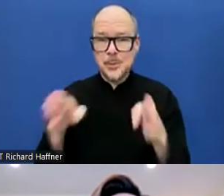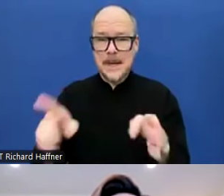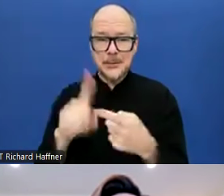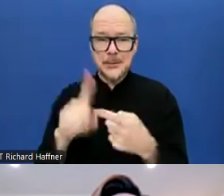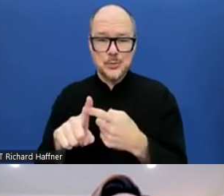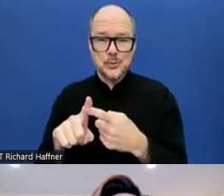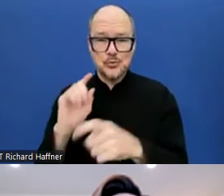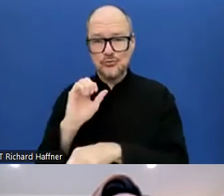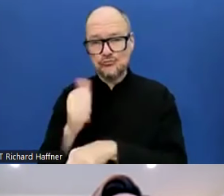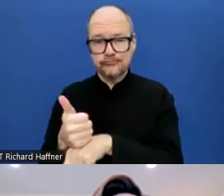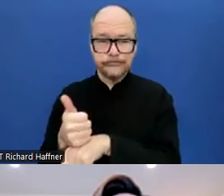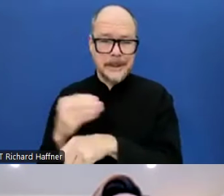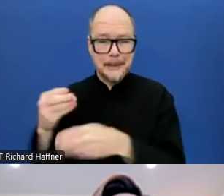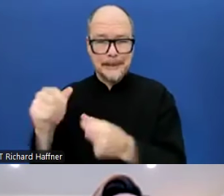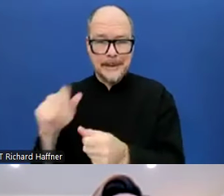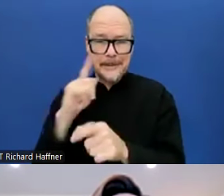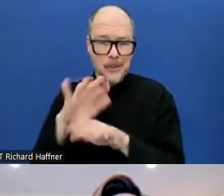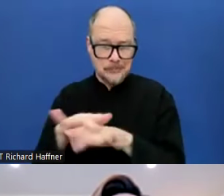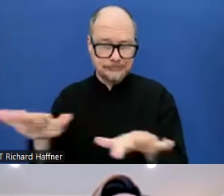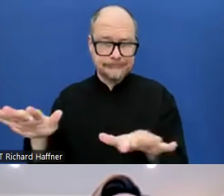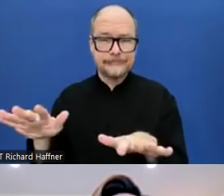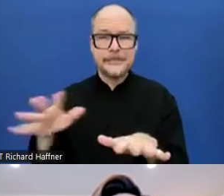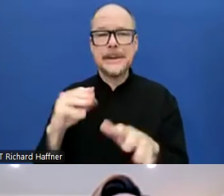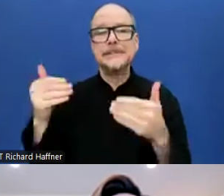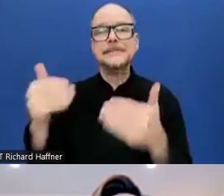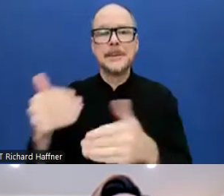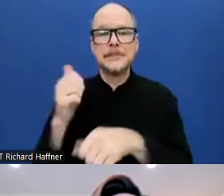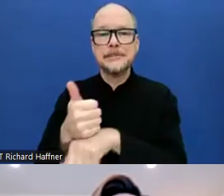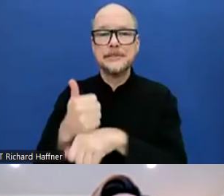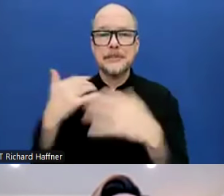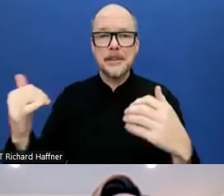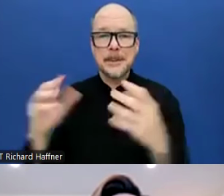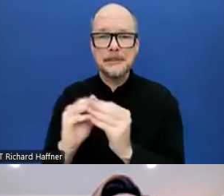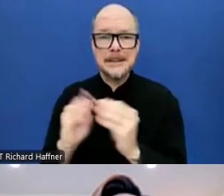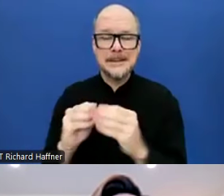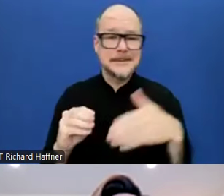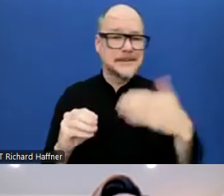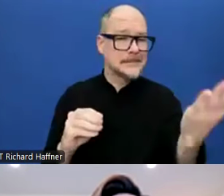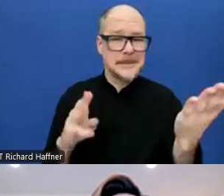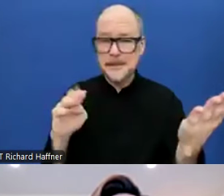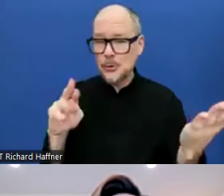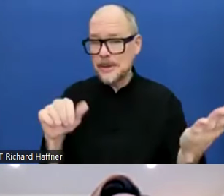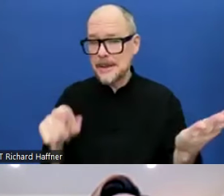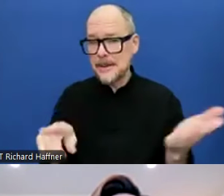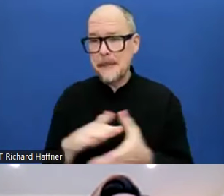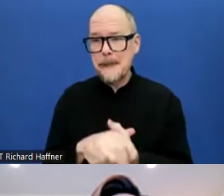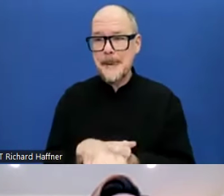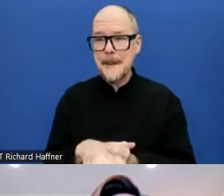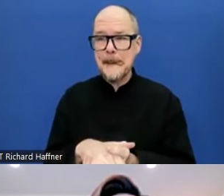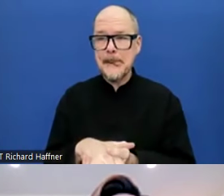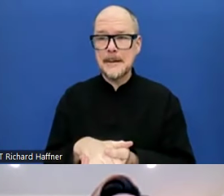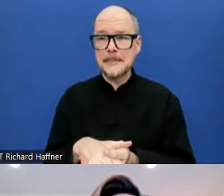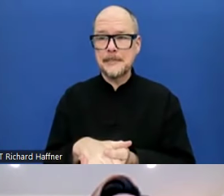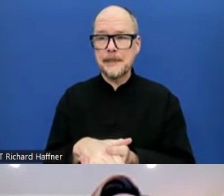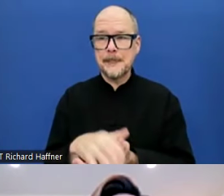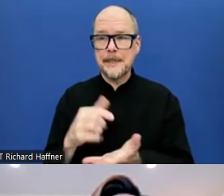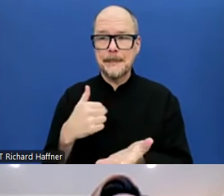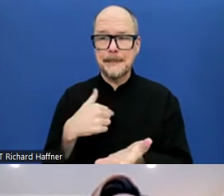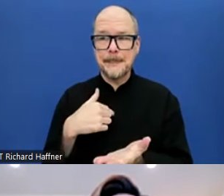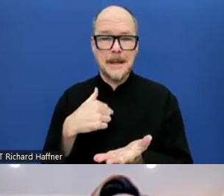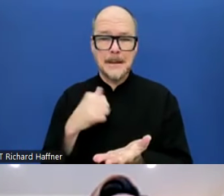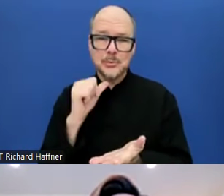just trying to think of ways to help move you forward. Maria. And I don't understand that there would